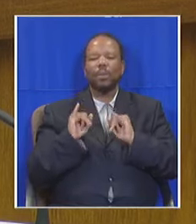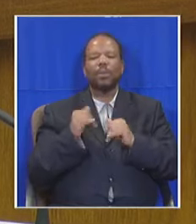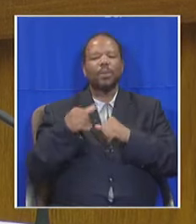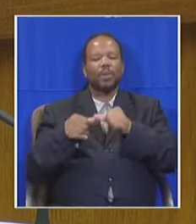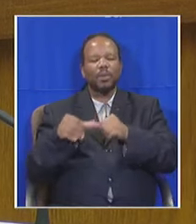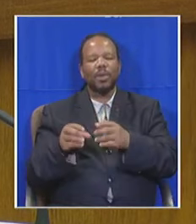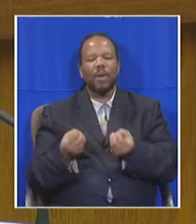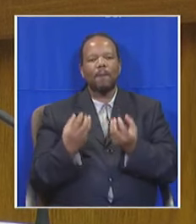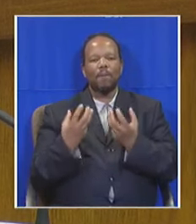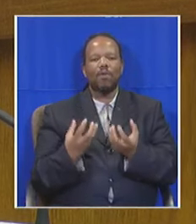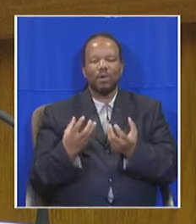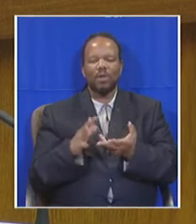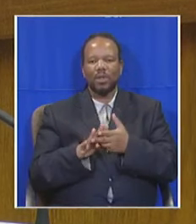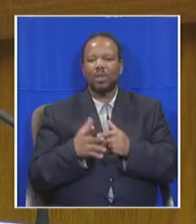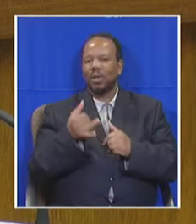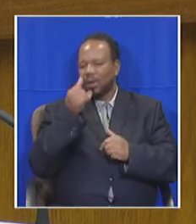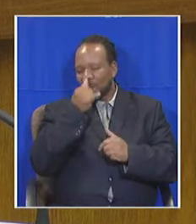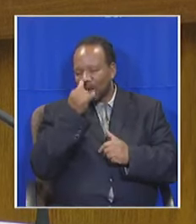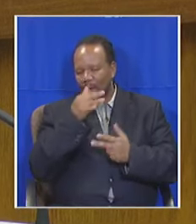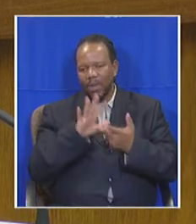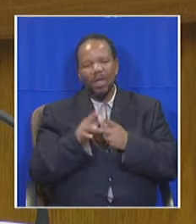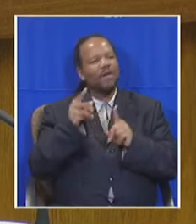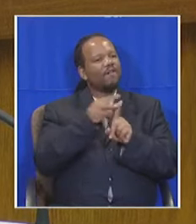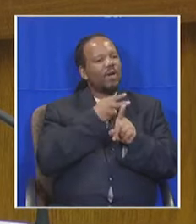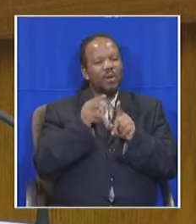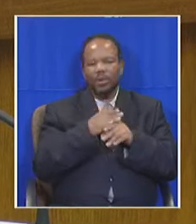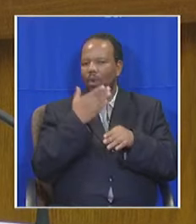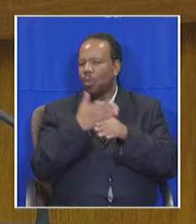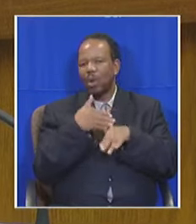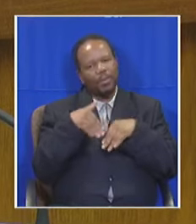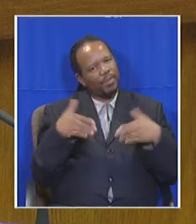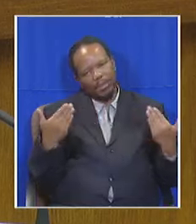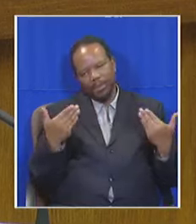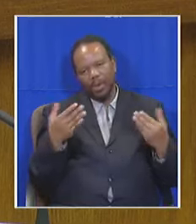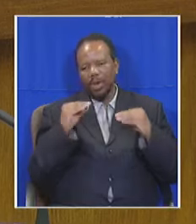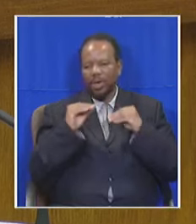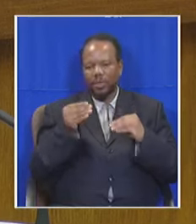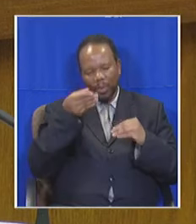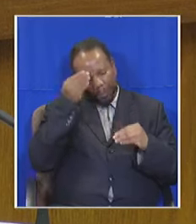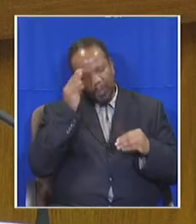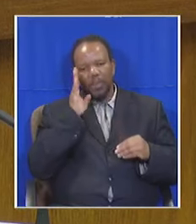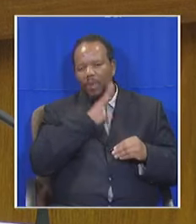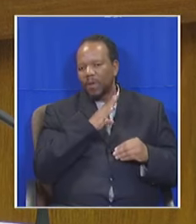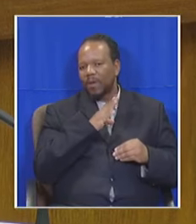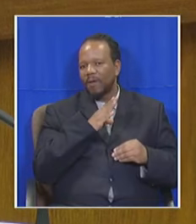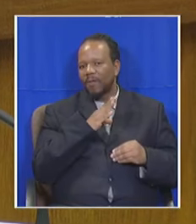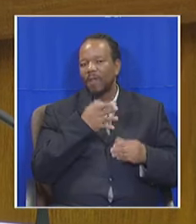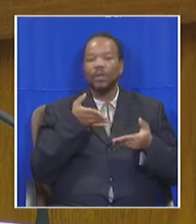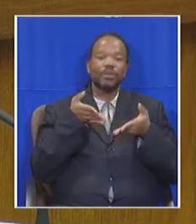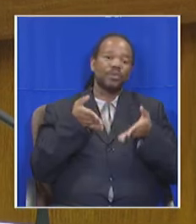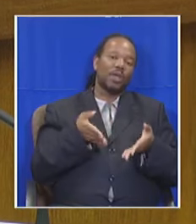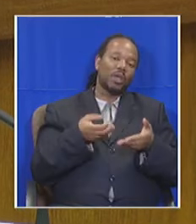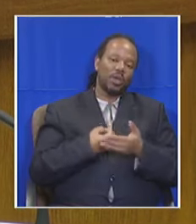are plagued by crime, violence, unemployment, and lack of education. Today, our youth